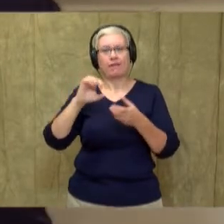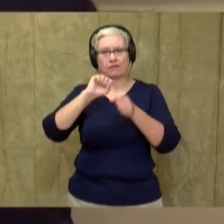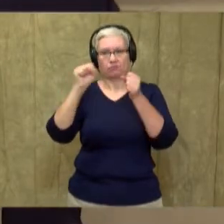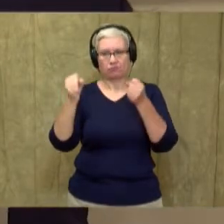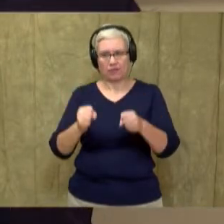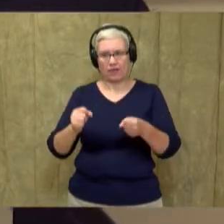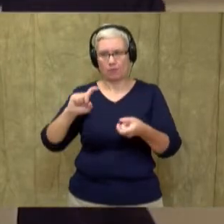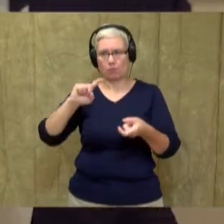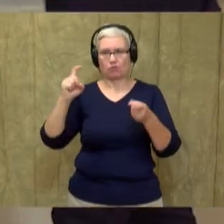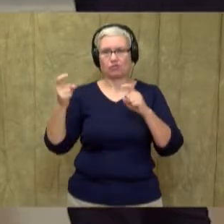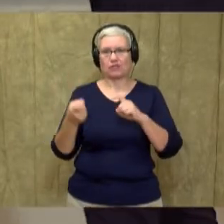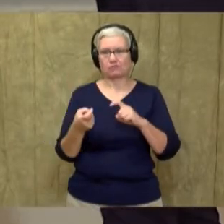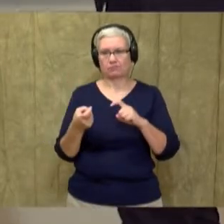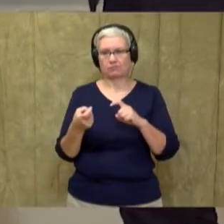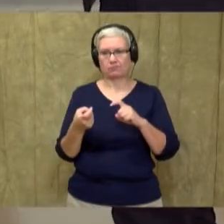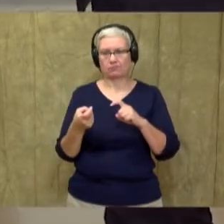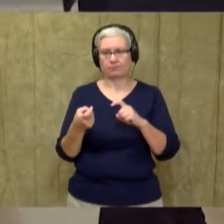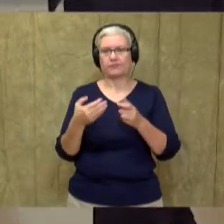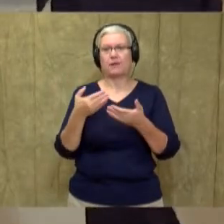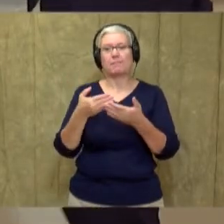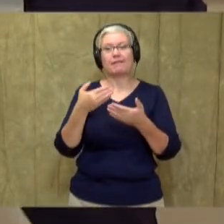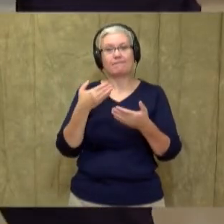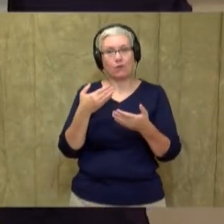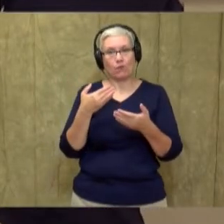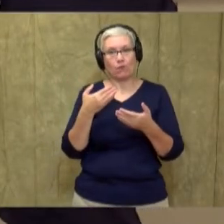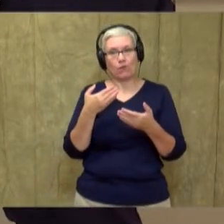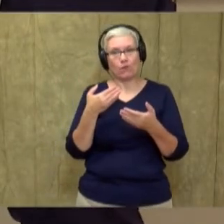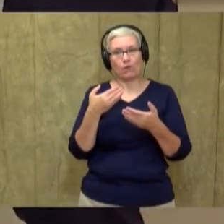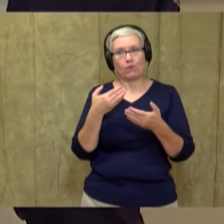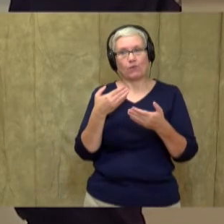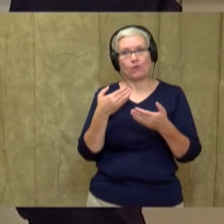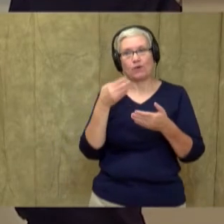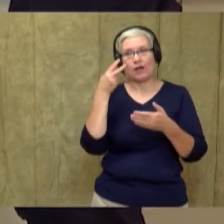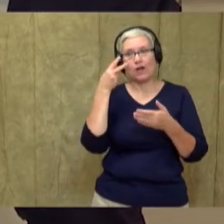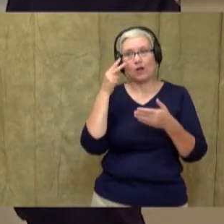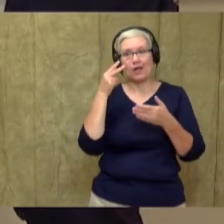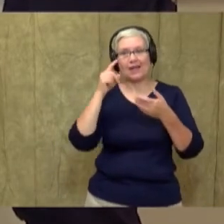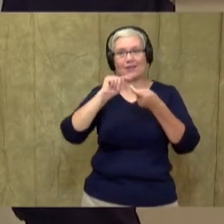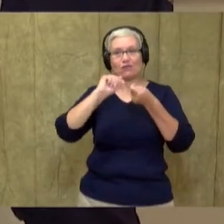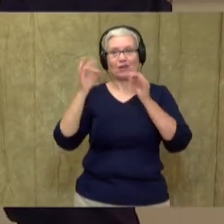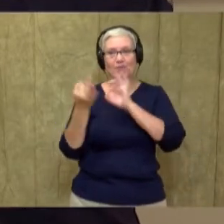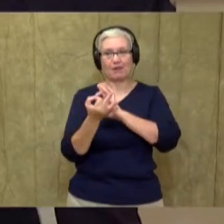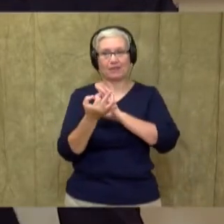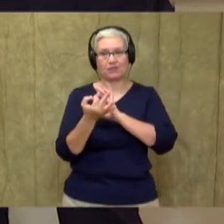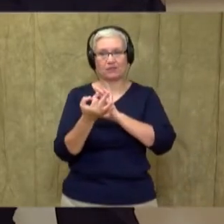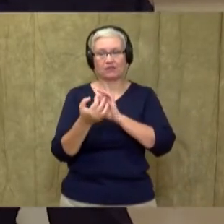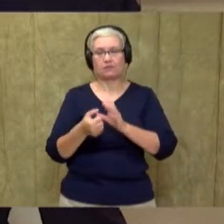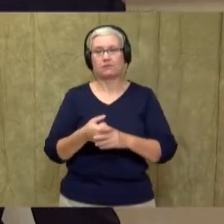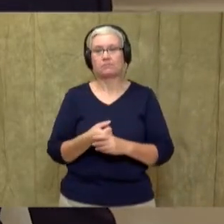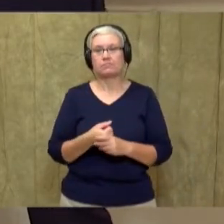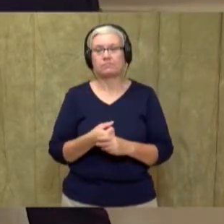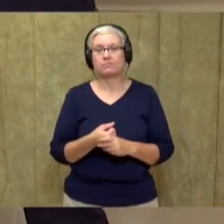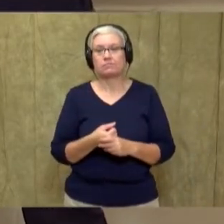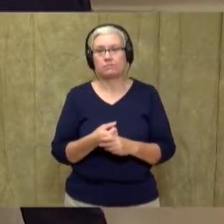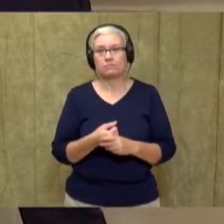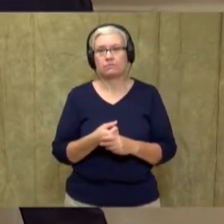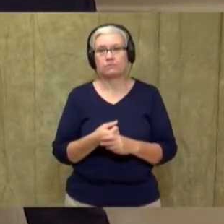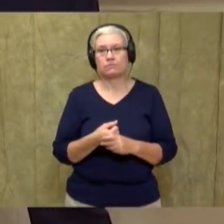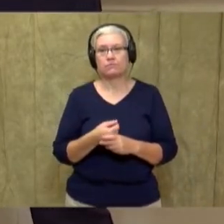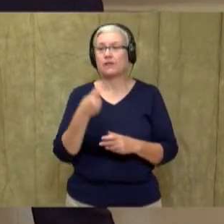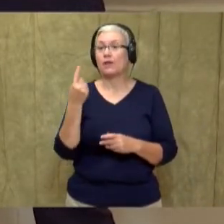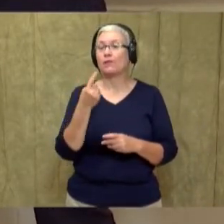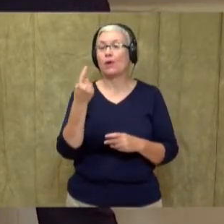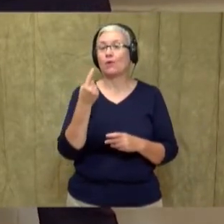changing. Whereas before, when I'm just looking at these transformations, the only thing